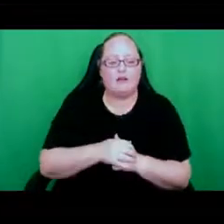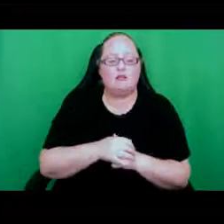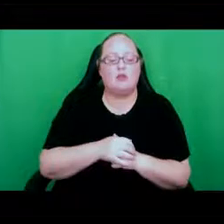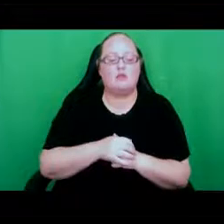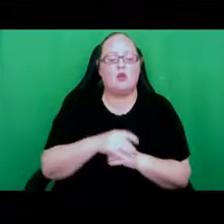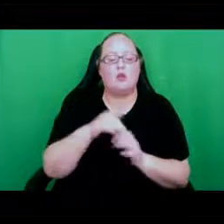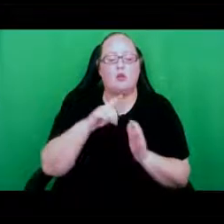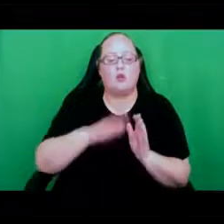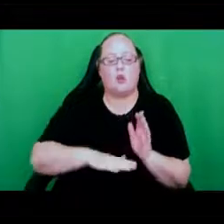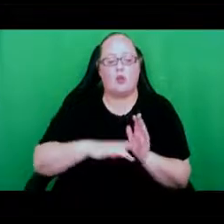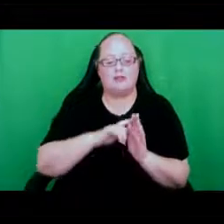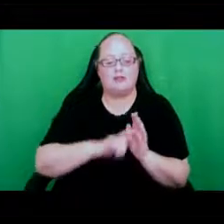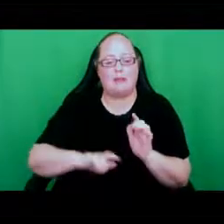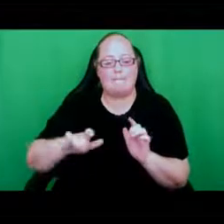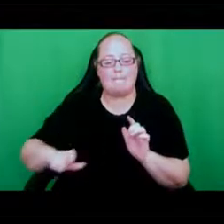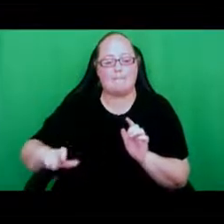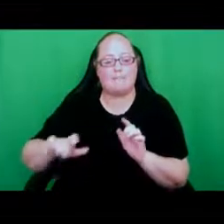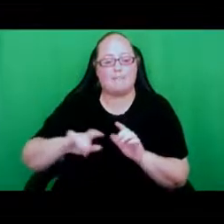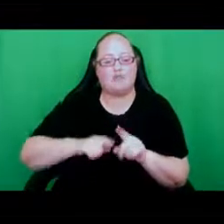the M25.